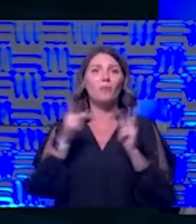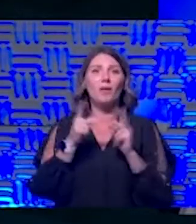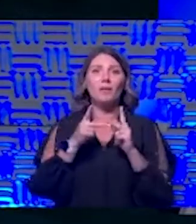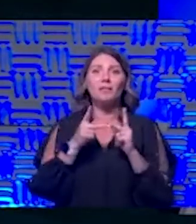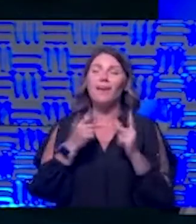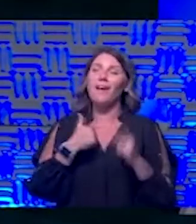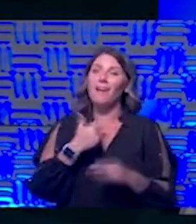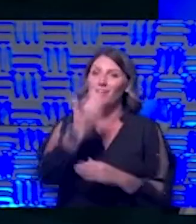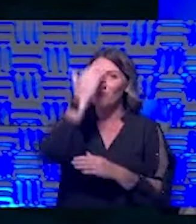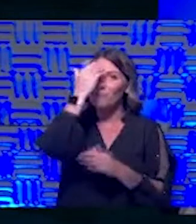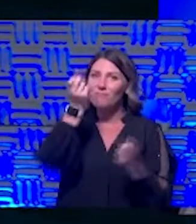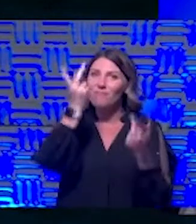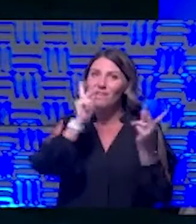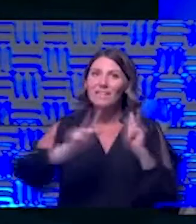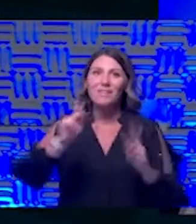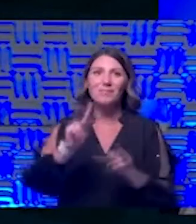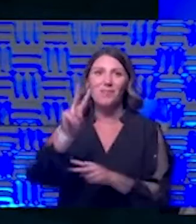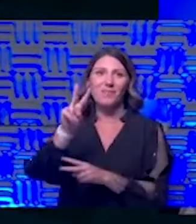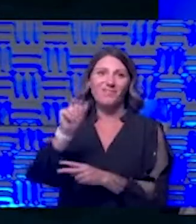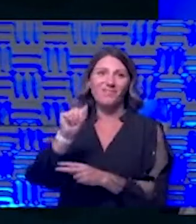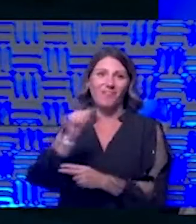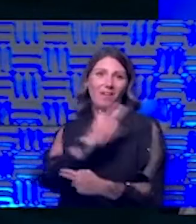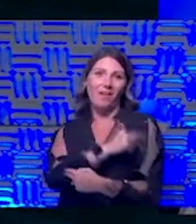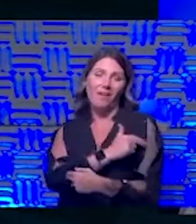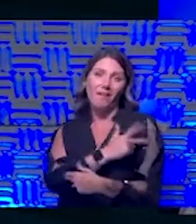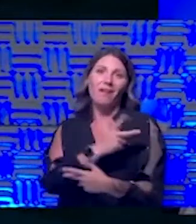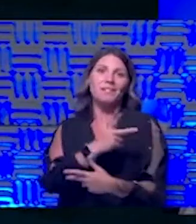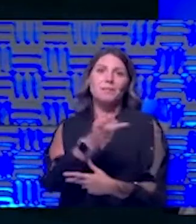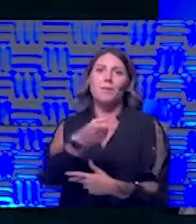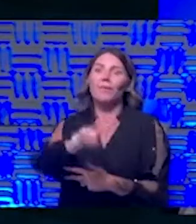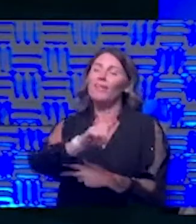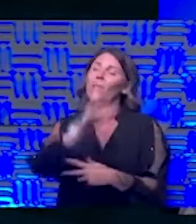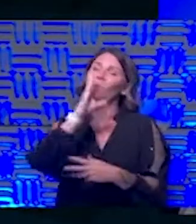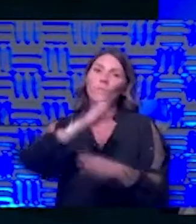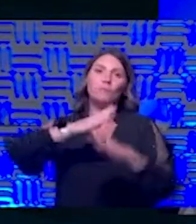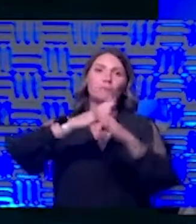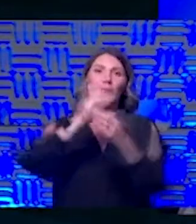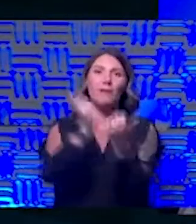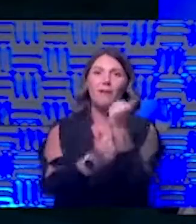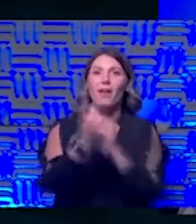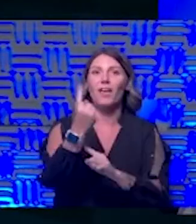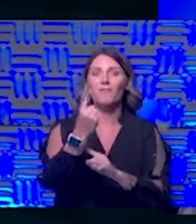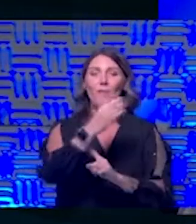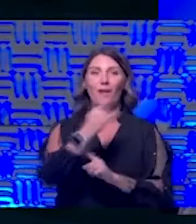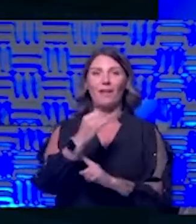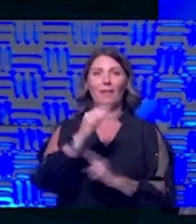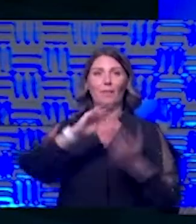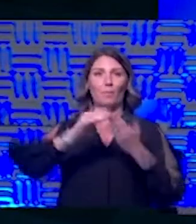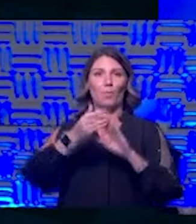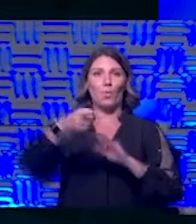VA, and they'll do everything they can to protect the veterans that they serve and the community that they take care of. And I think that